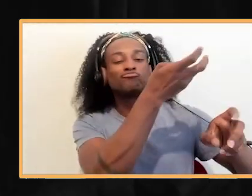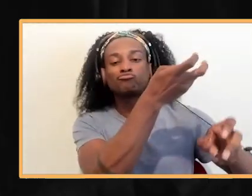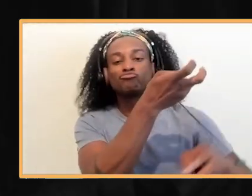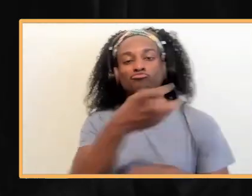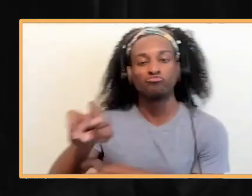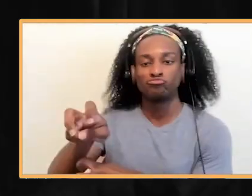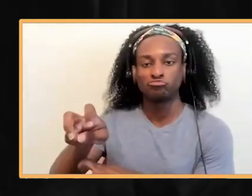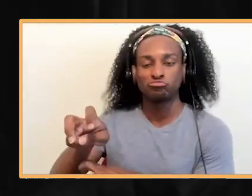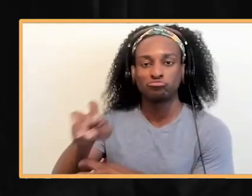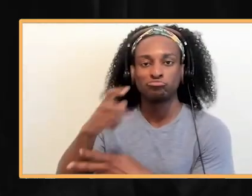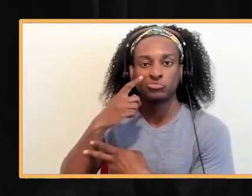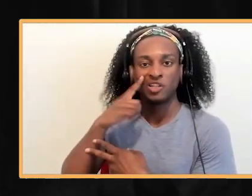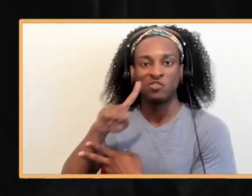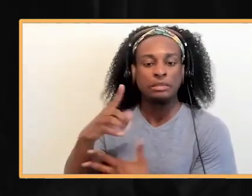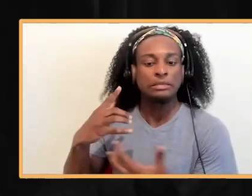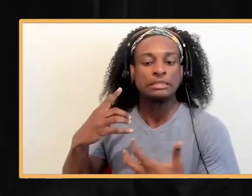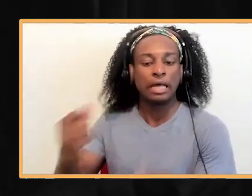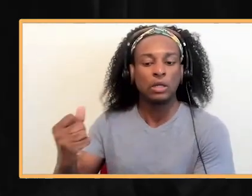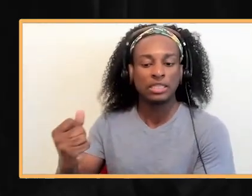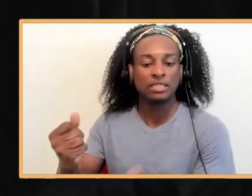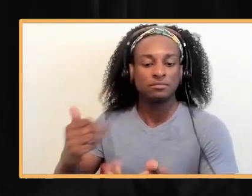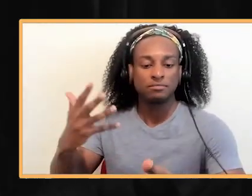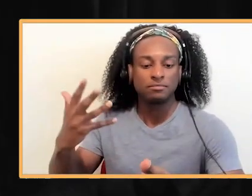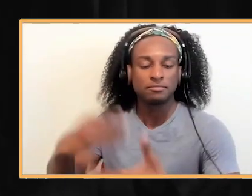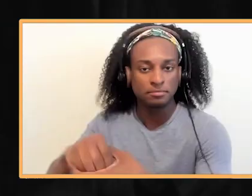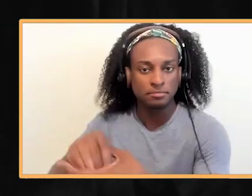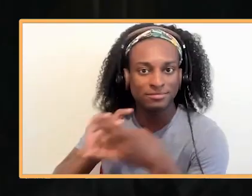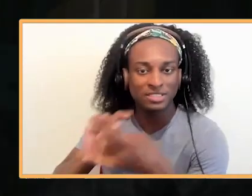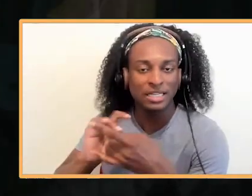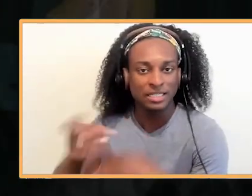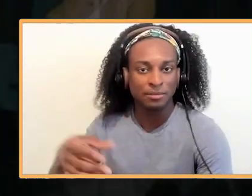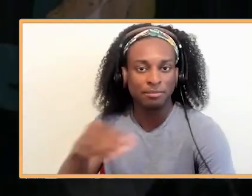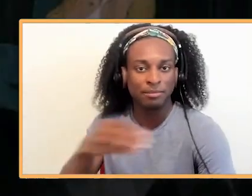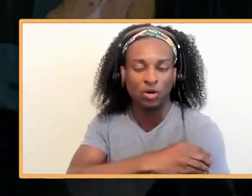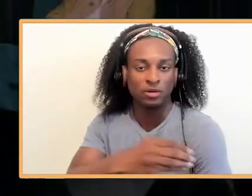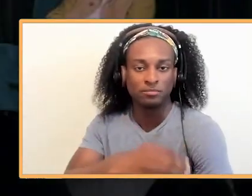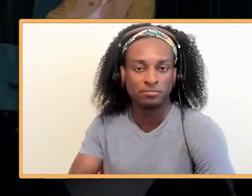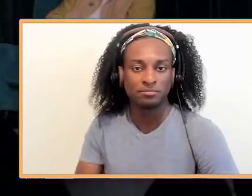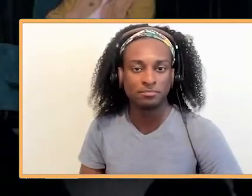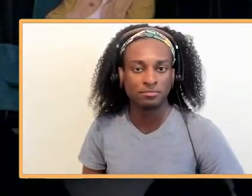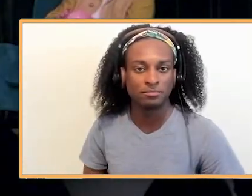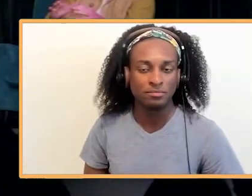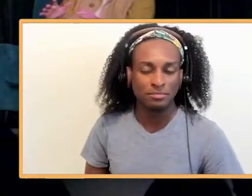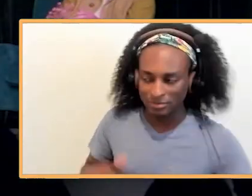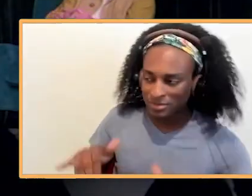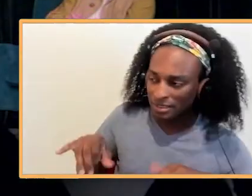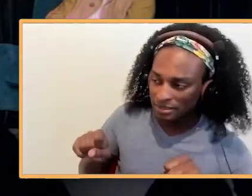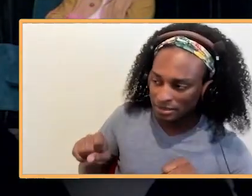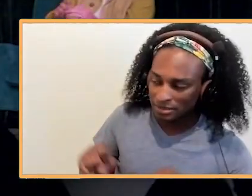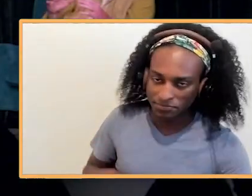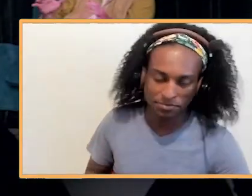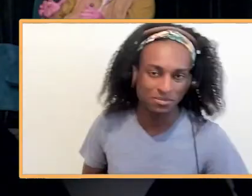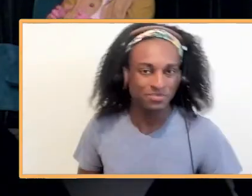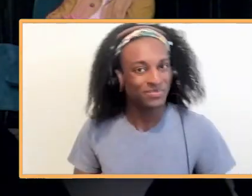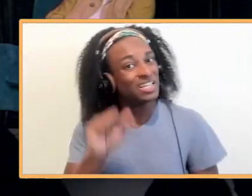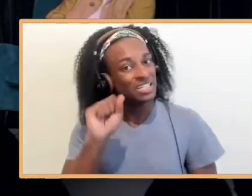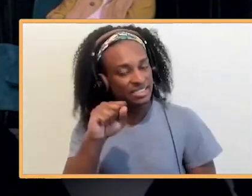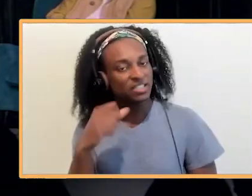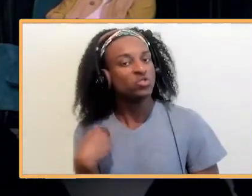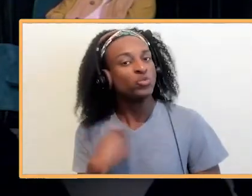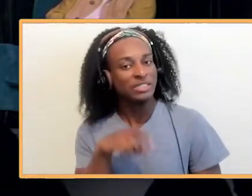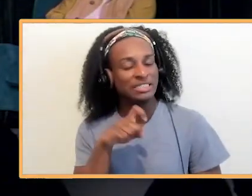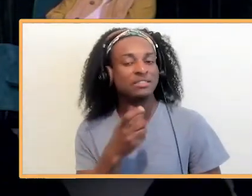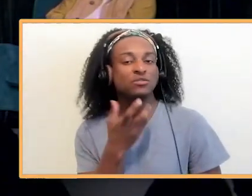need to some degree, like, yeah, we need the grassroots fight. Yes, we need the protest. Yes, we need